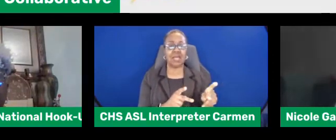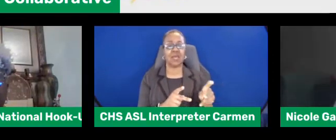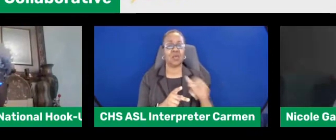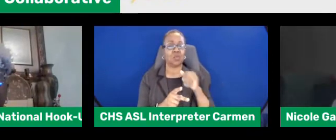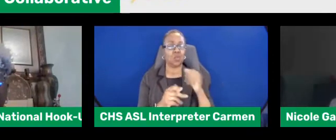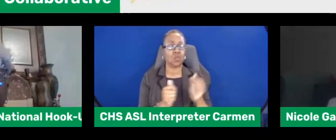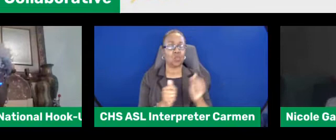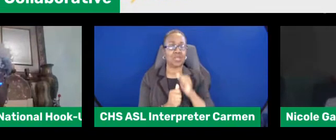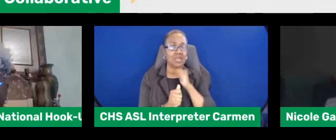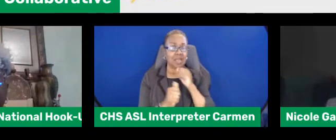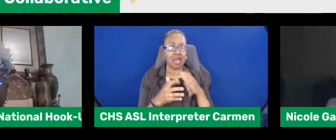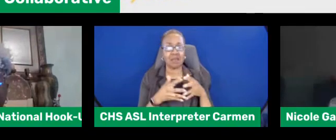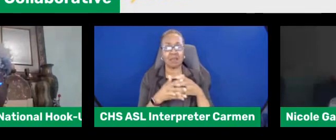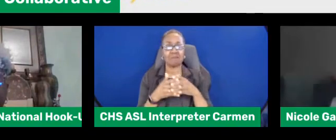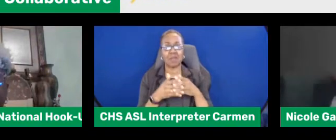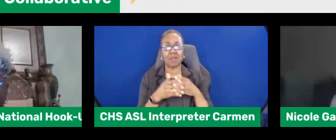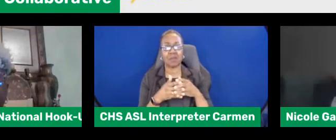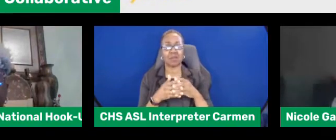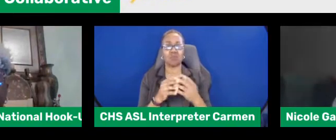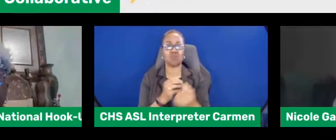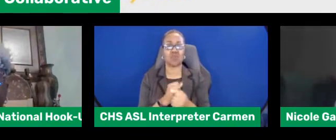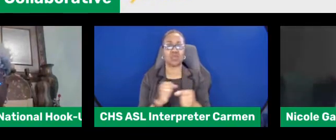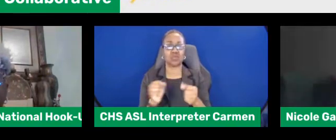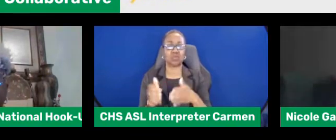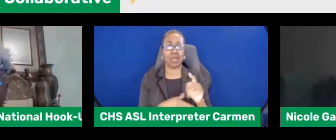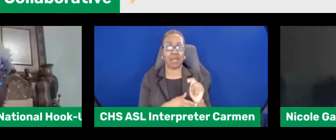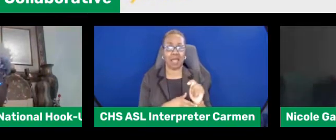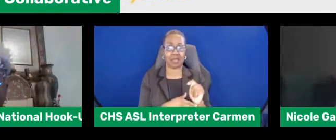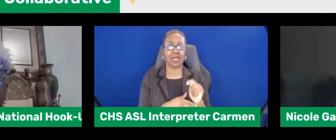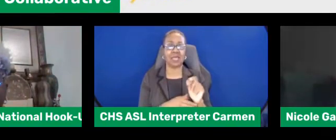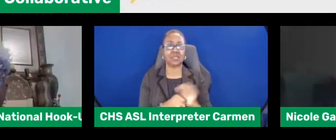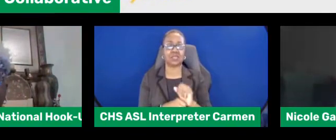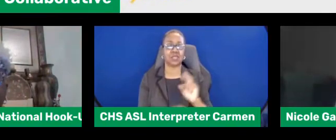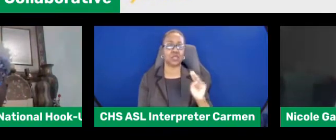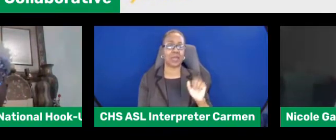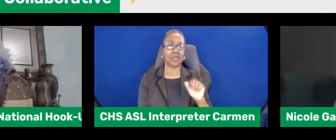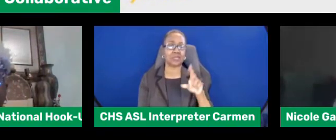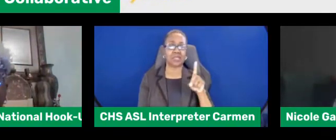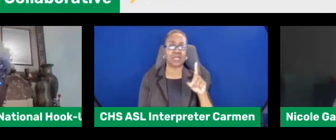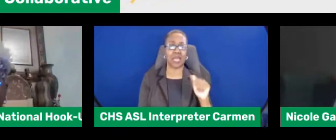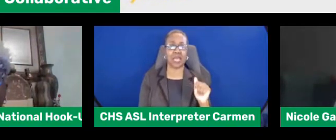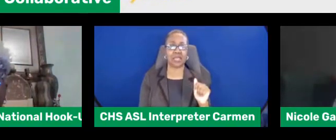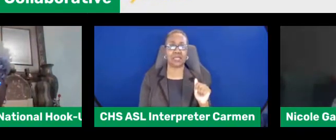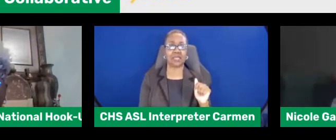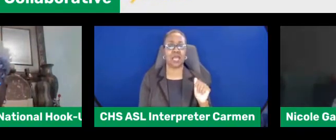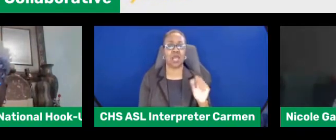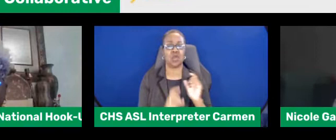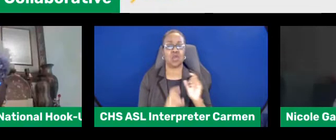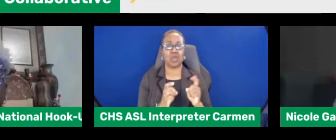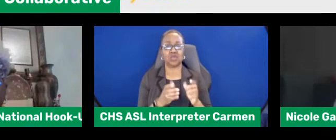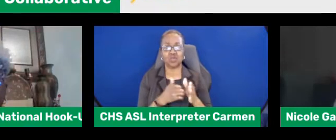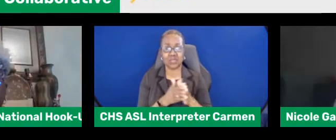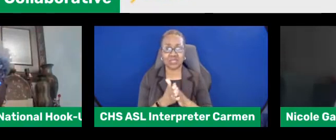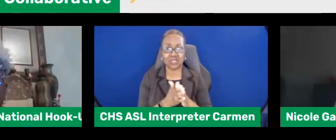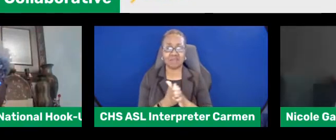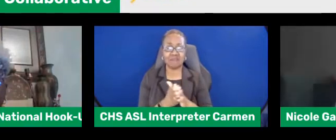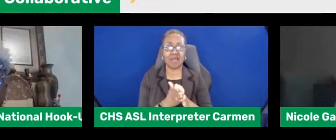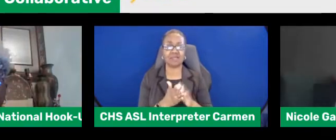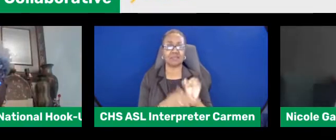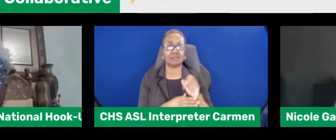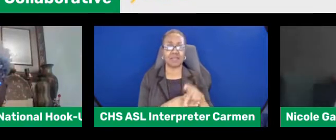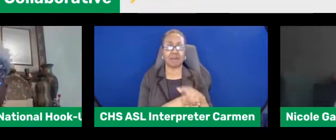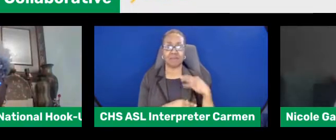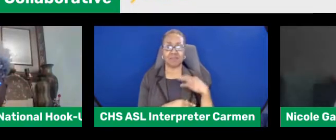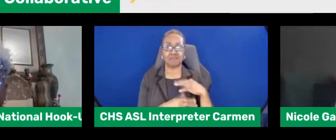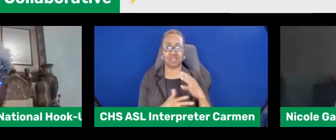Rescue Plan Act opportunities as well, such as USDA's GUSNIP grants to incentive SNAP beneficiaries who we